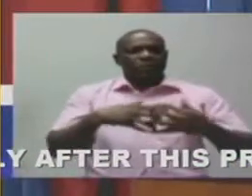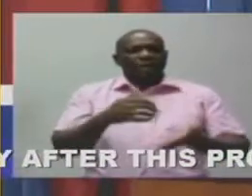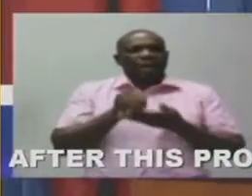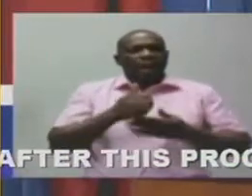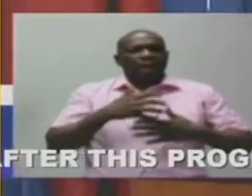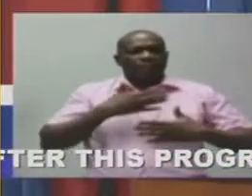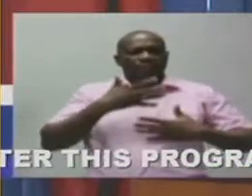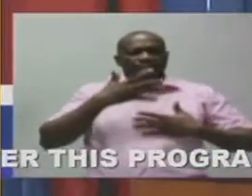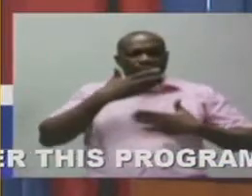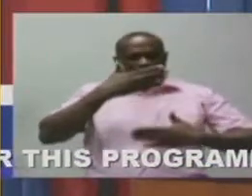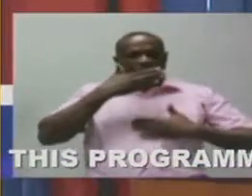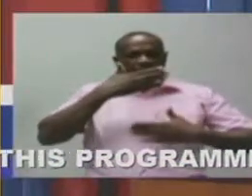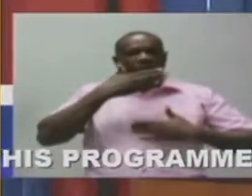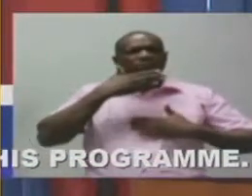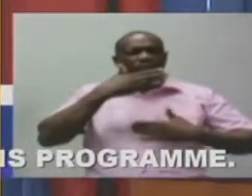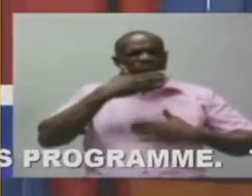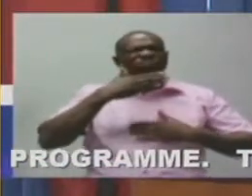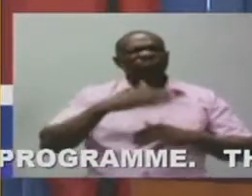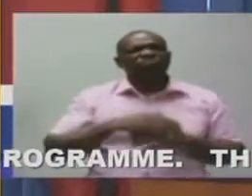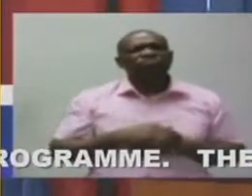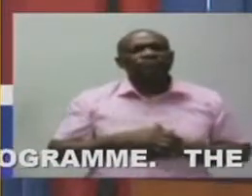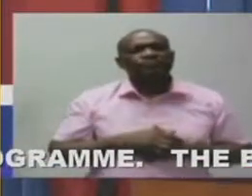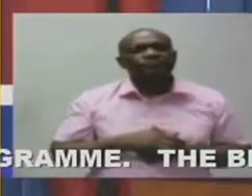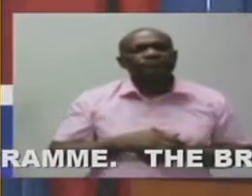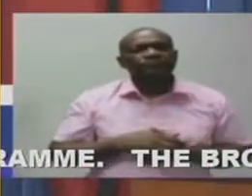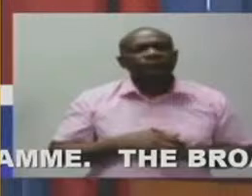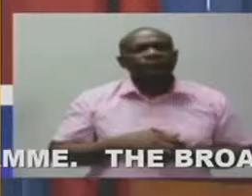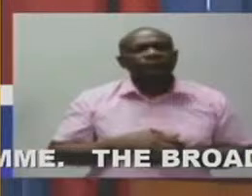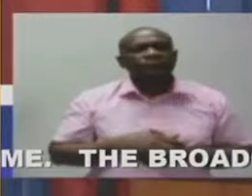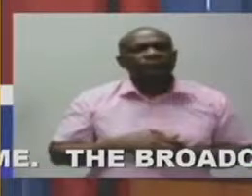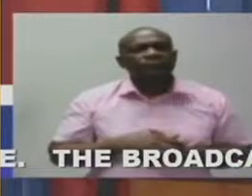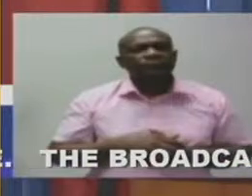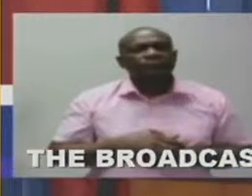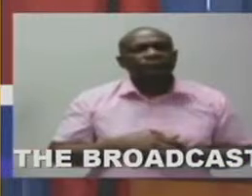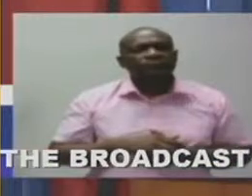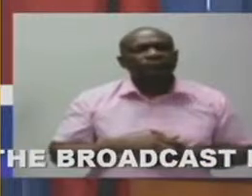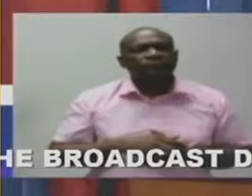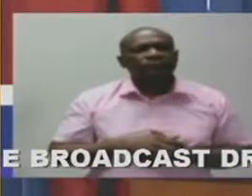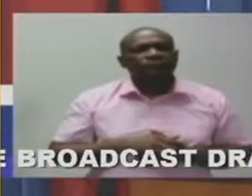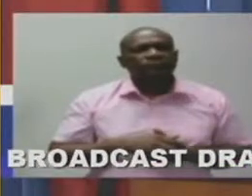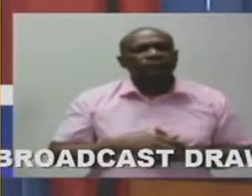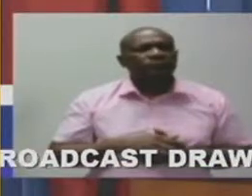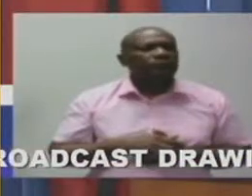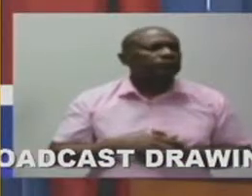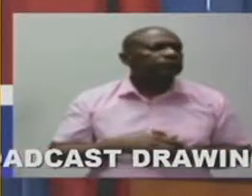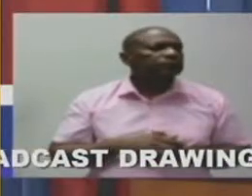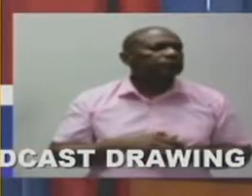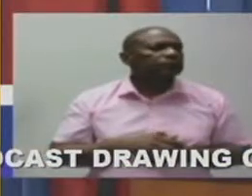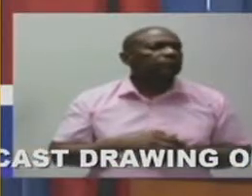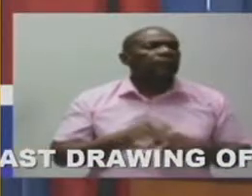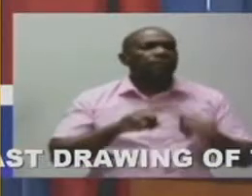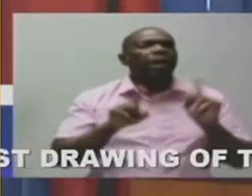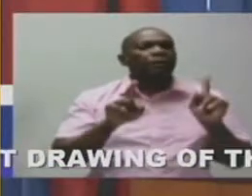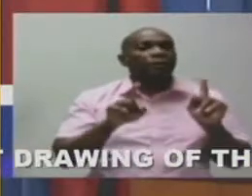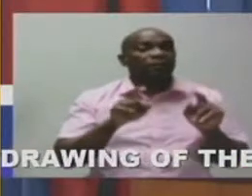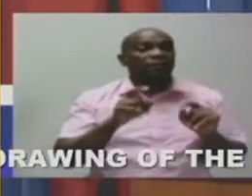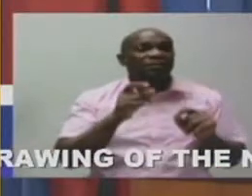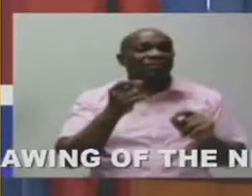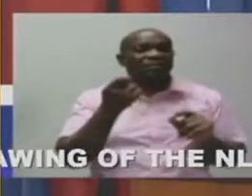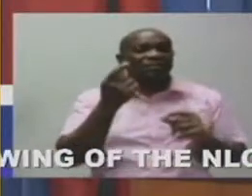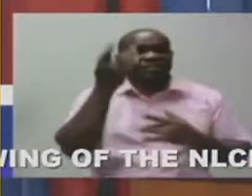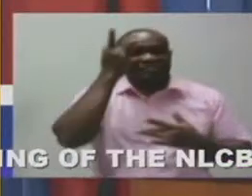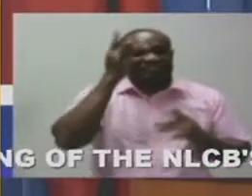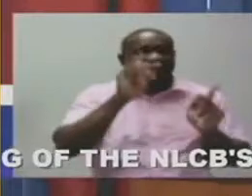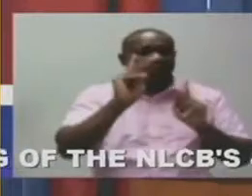sedated, and so on. However, out of patient medical ethics and patient confidentiality, we can't go into details about the